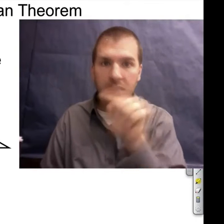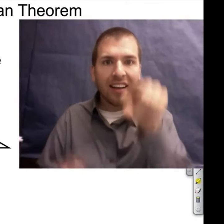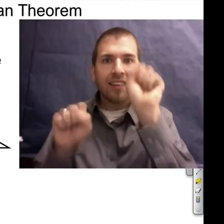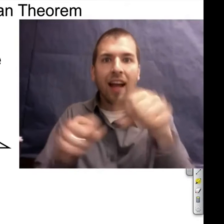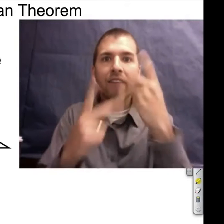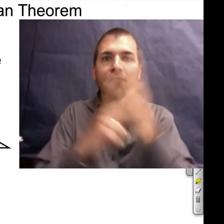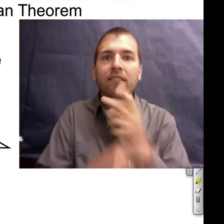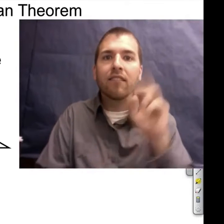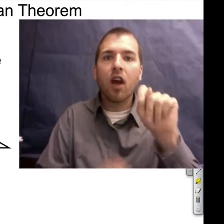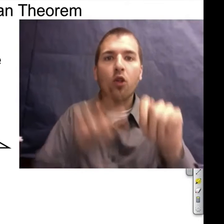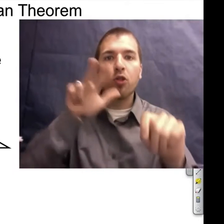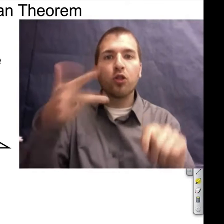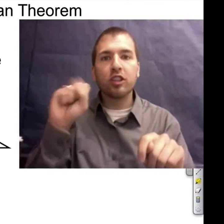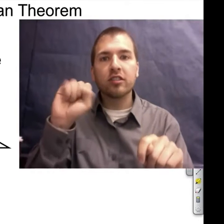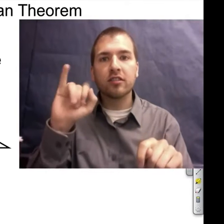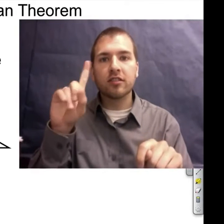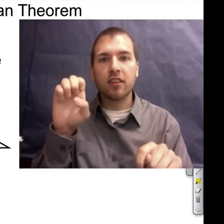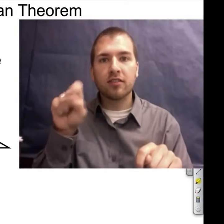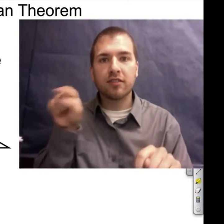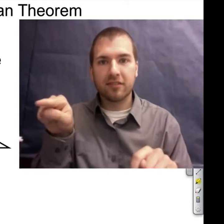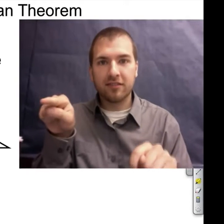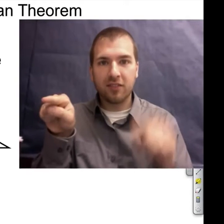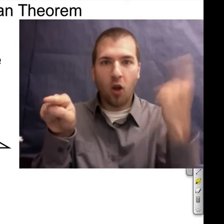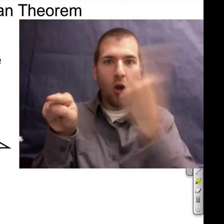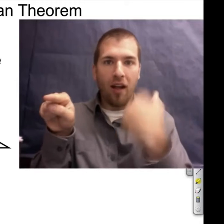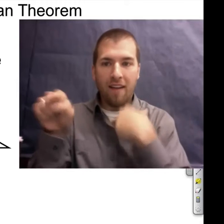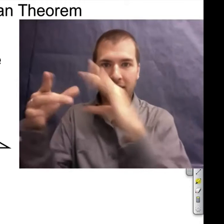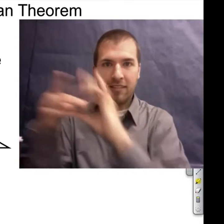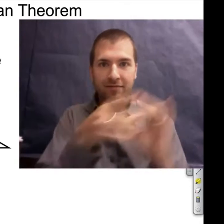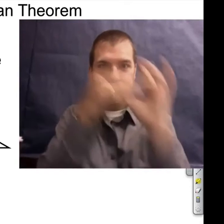two sides of triangle, then you can figure out the third side.